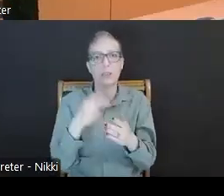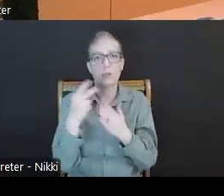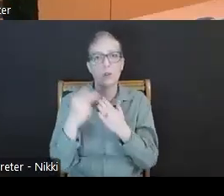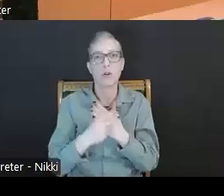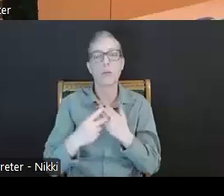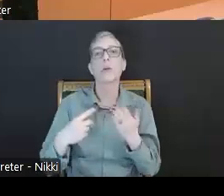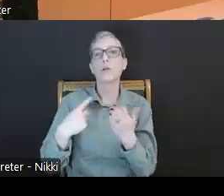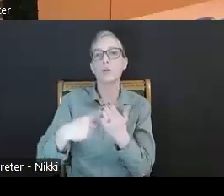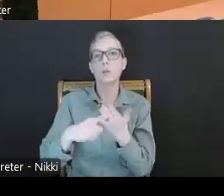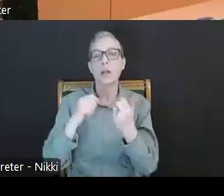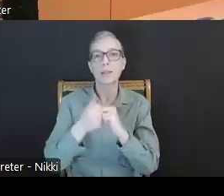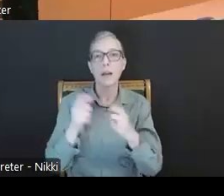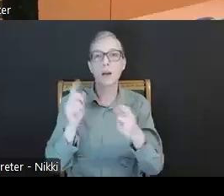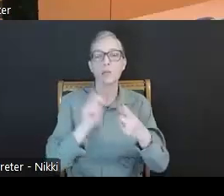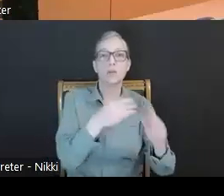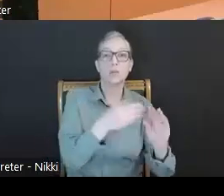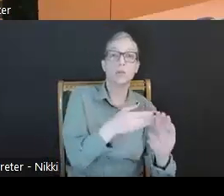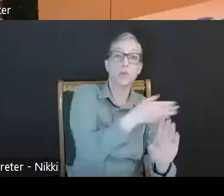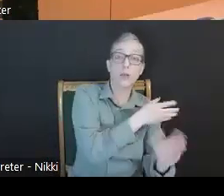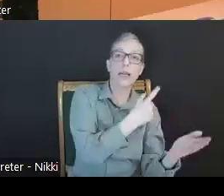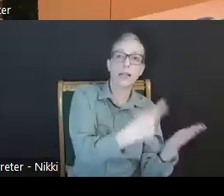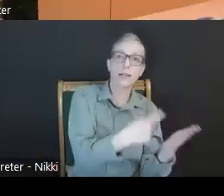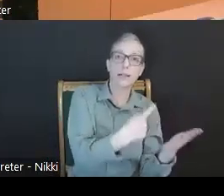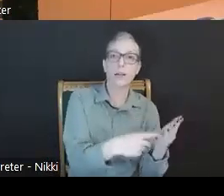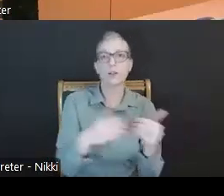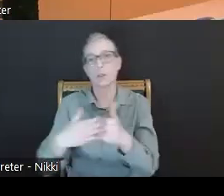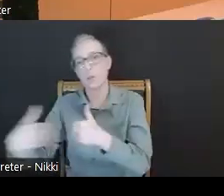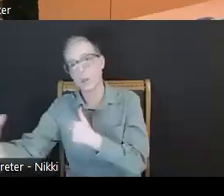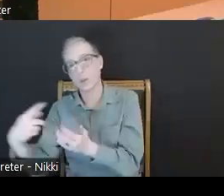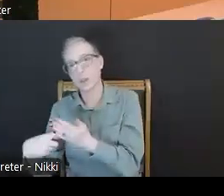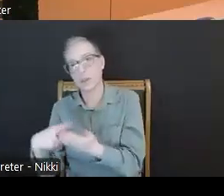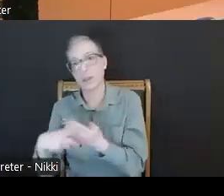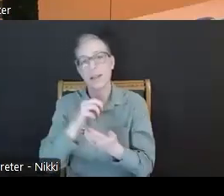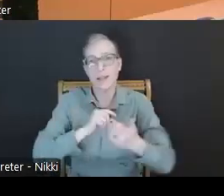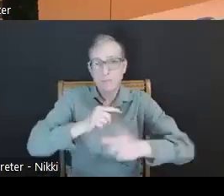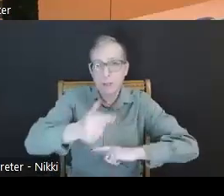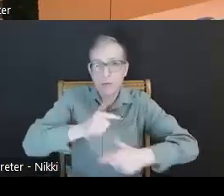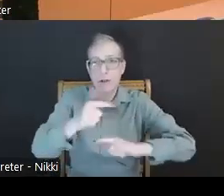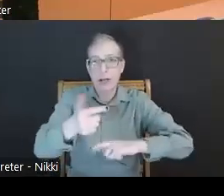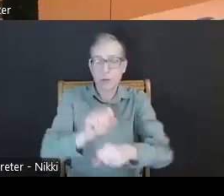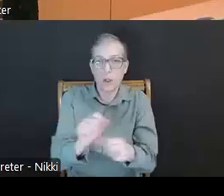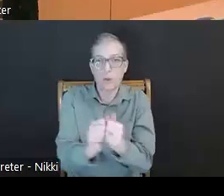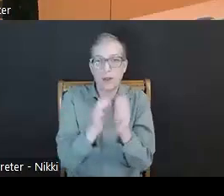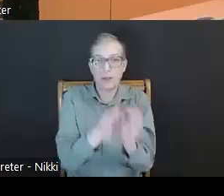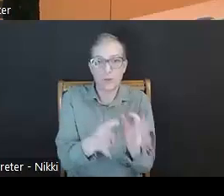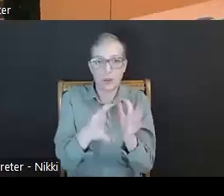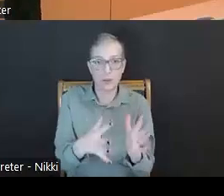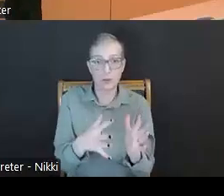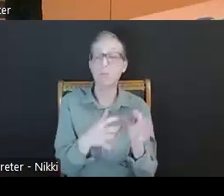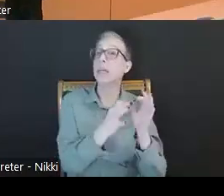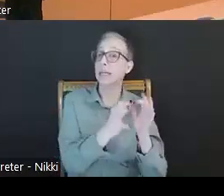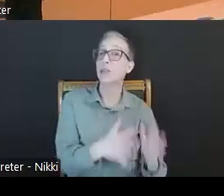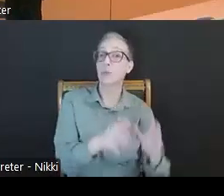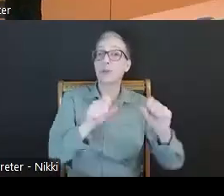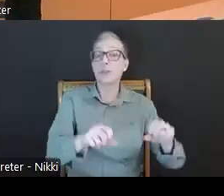post-session, how to interact and how to work with interpreters, because they do have a lot of information to provide,